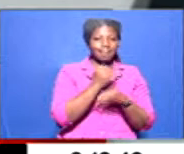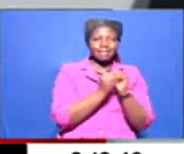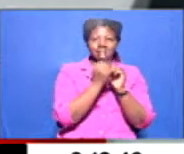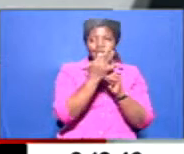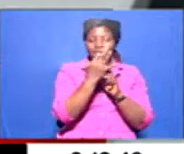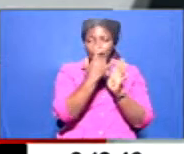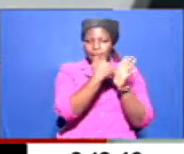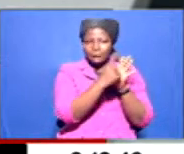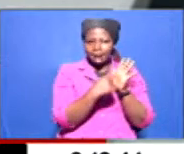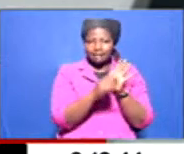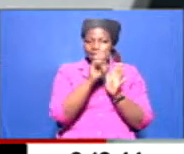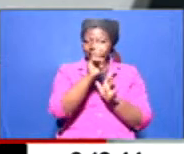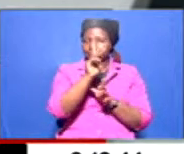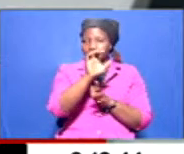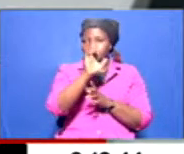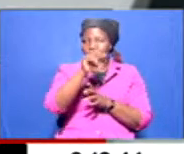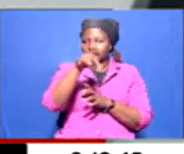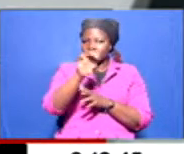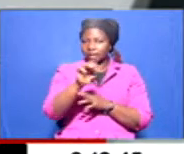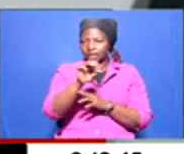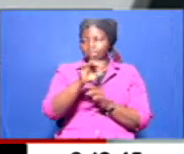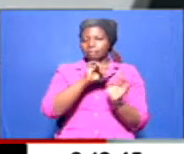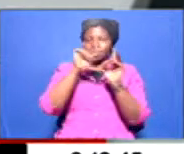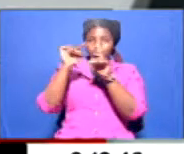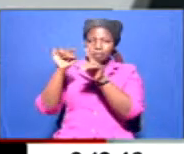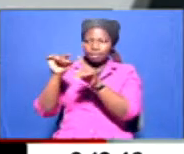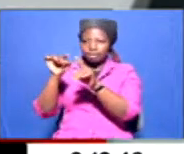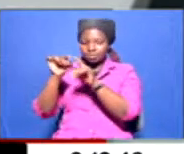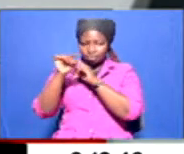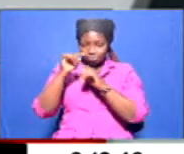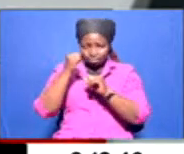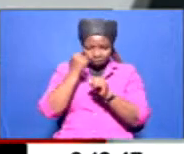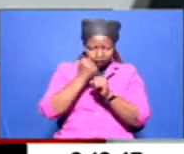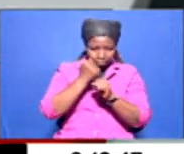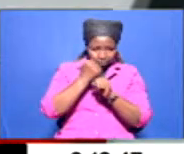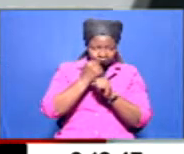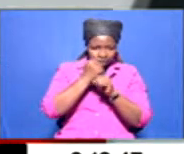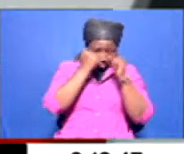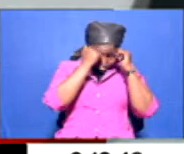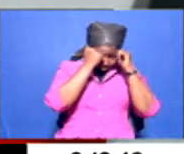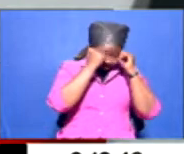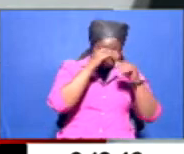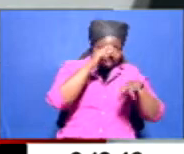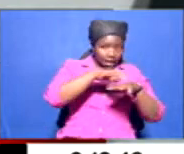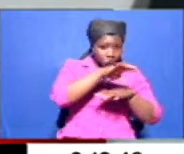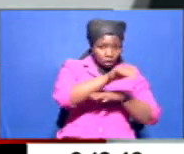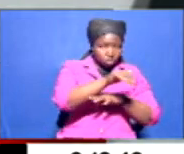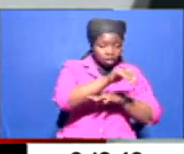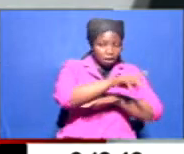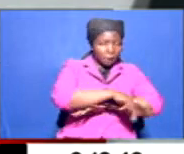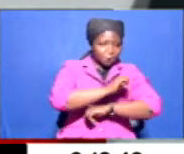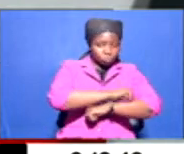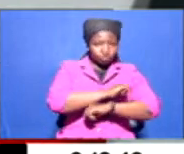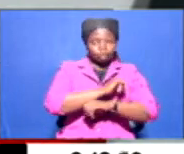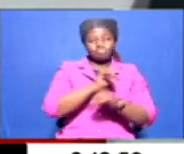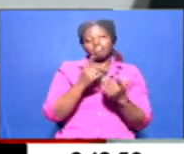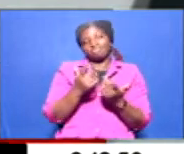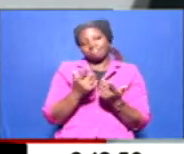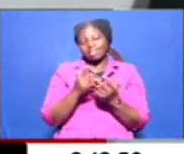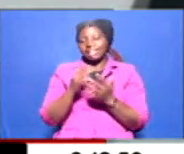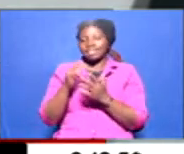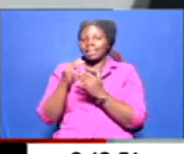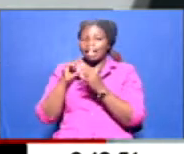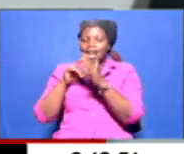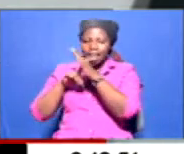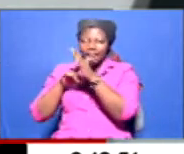County Primary School in Embu Town and was admitted to Kangaroo. He did not report as scheduled on May 4th